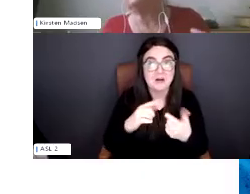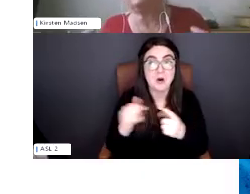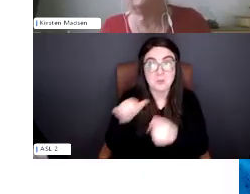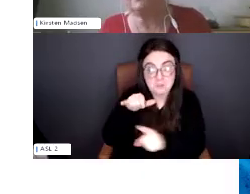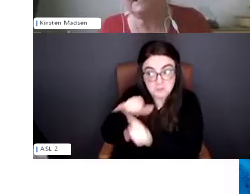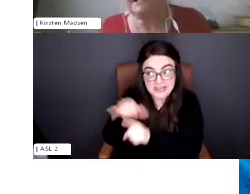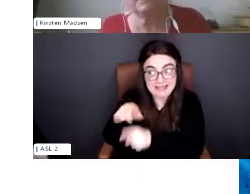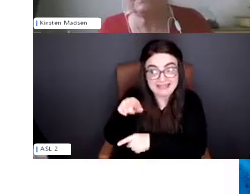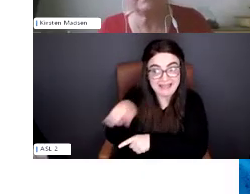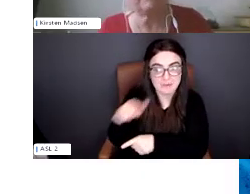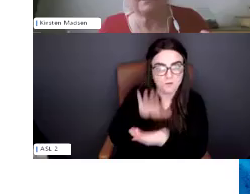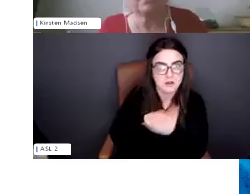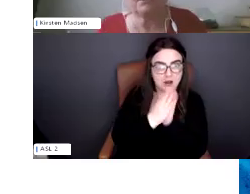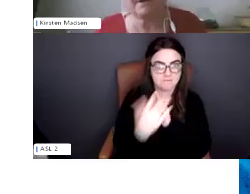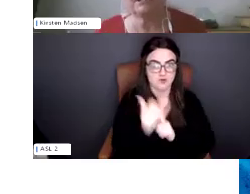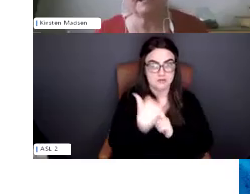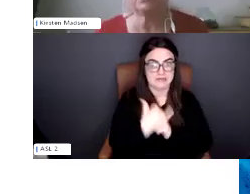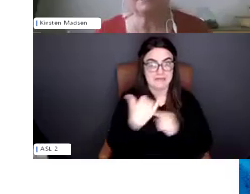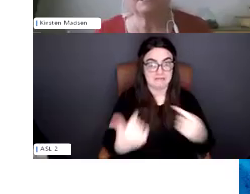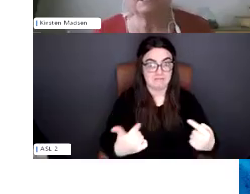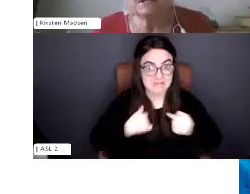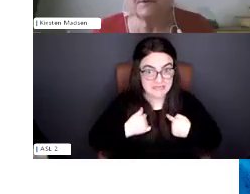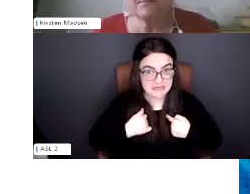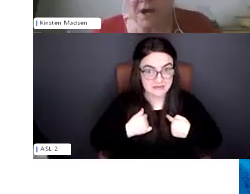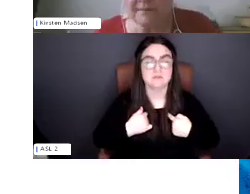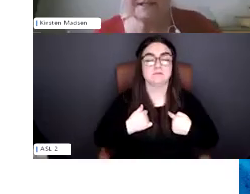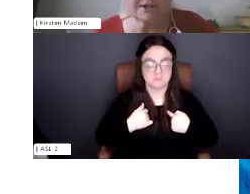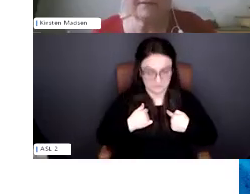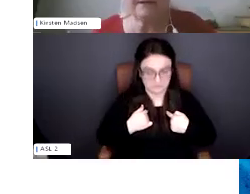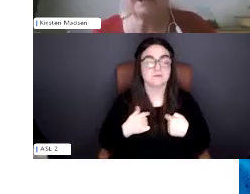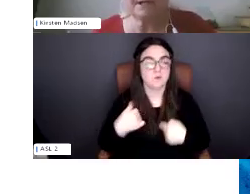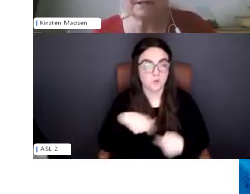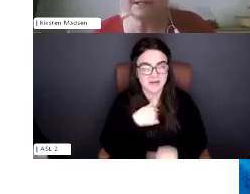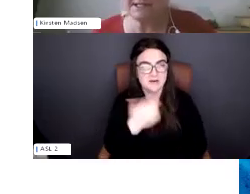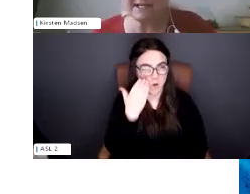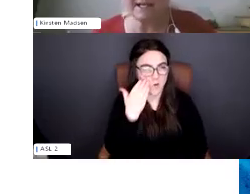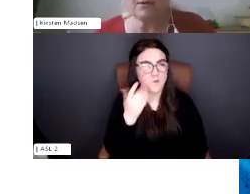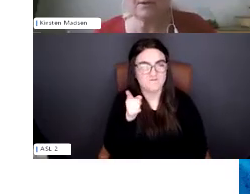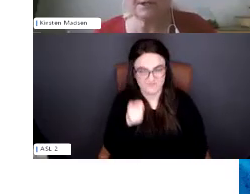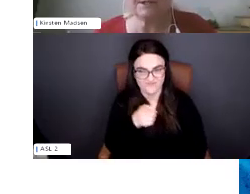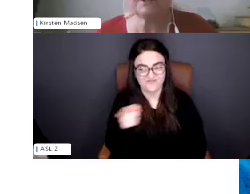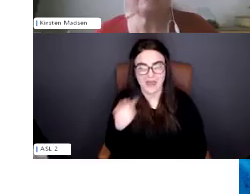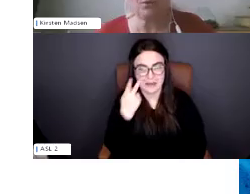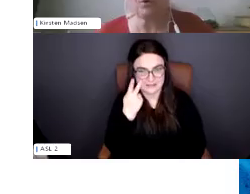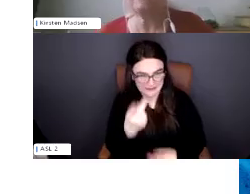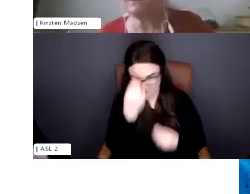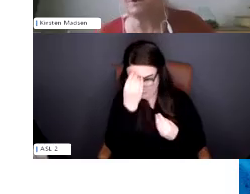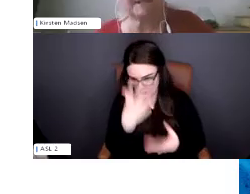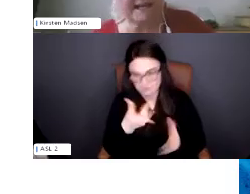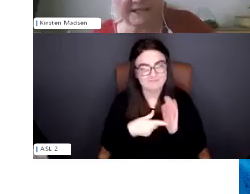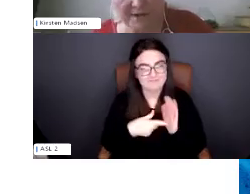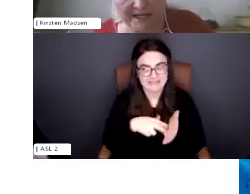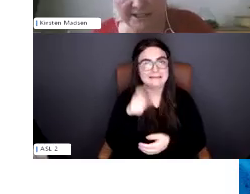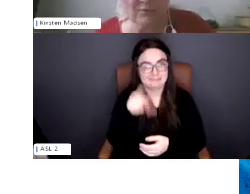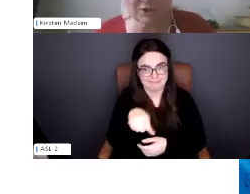clearly we knew we needed to do something and we were in the right direction. So we brought the survey results to stakeholders, to 4